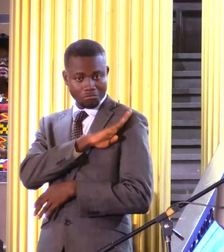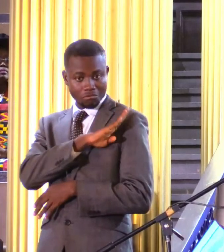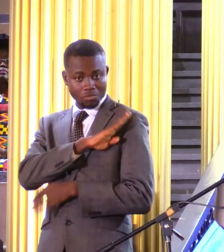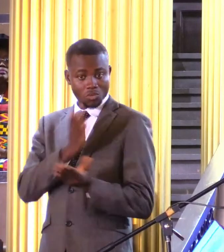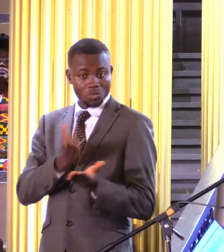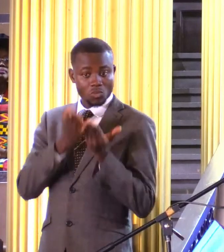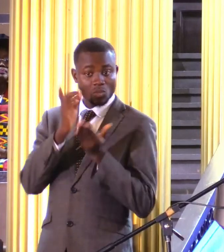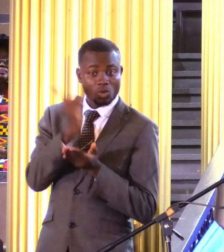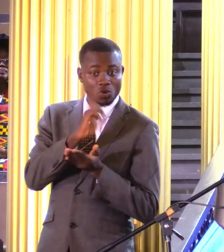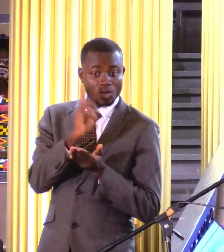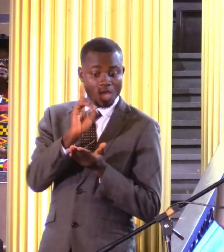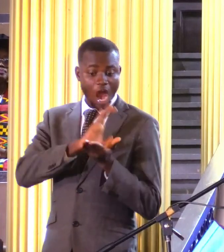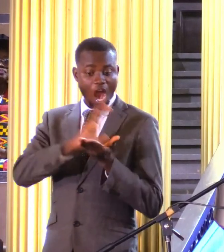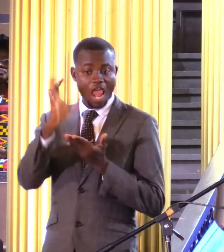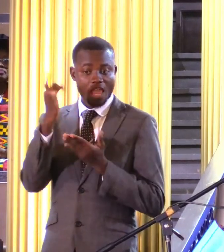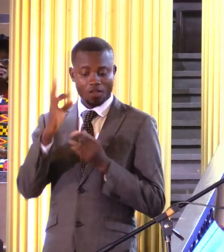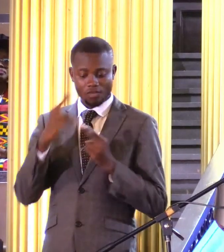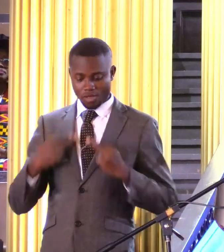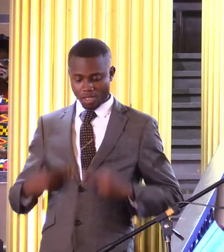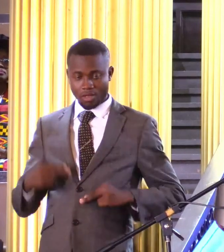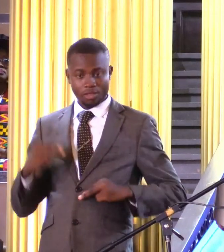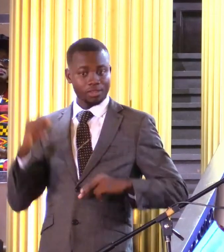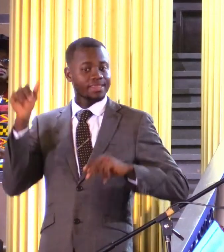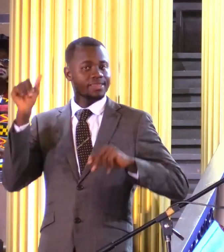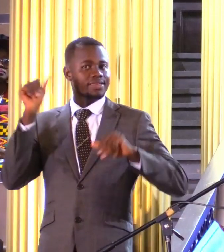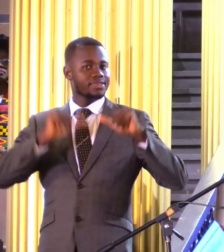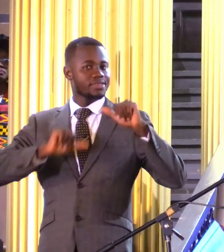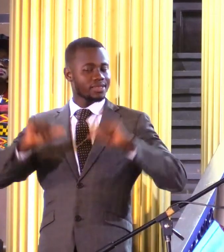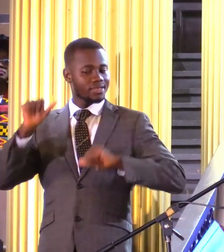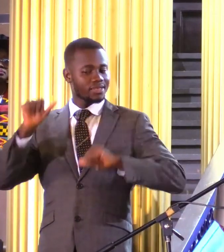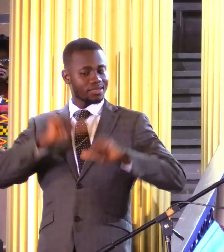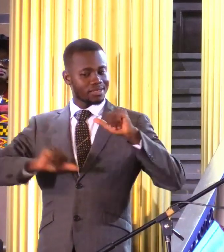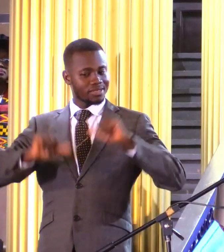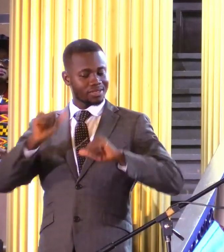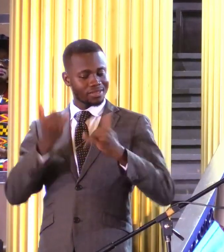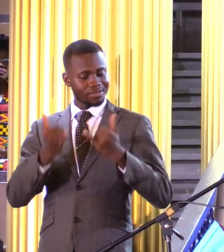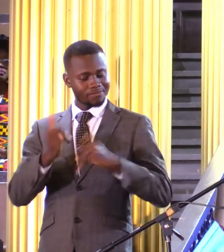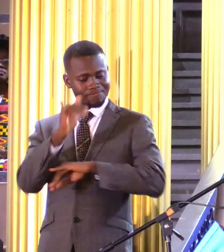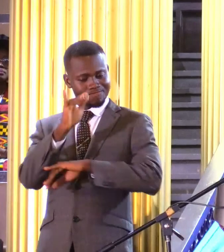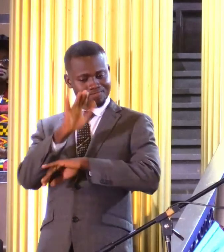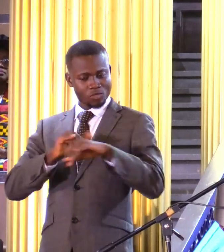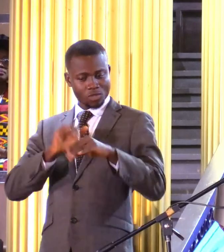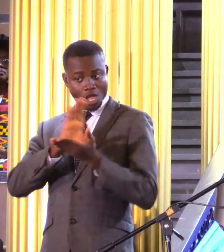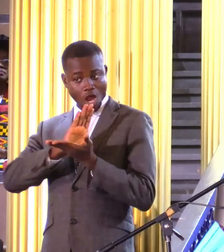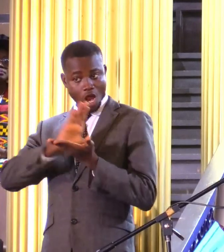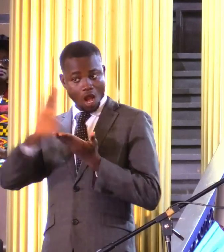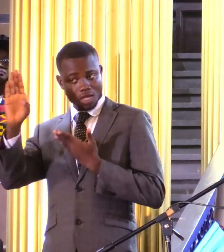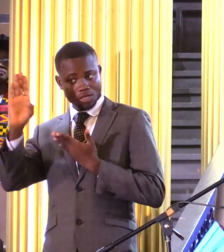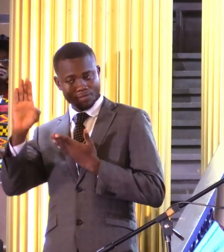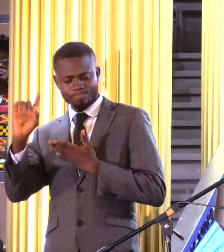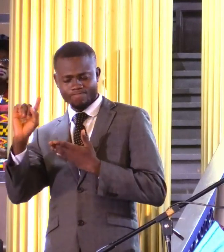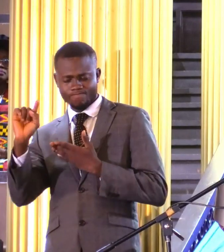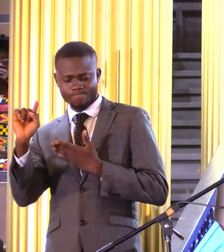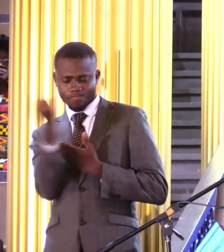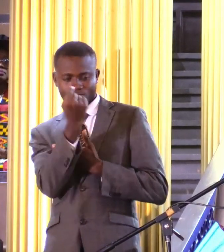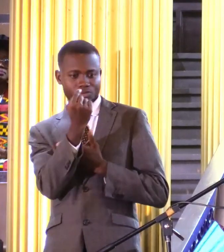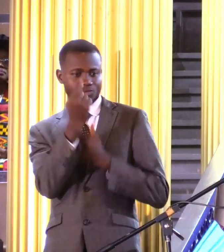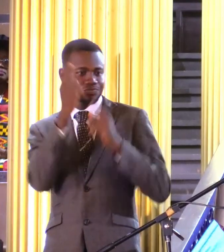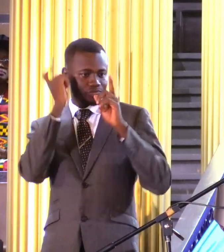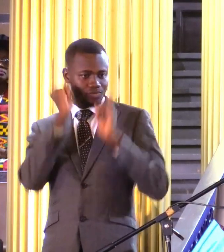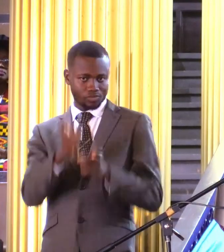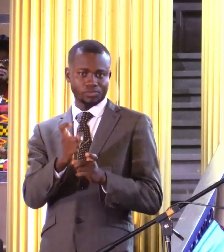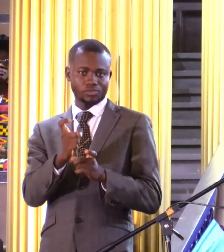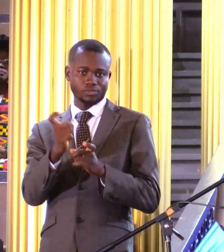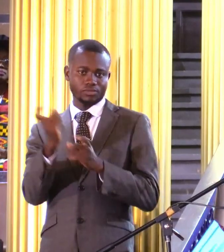to the College of Health Sciences. So I would like to call the college first to do the first presentation. As they come, please